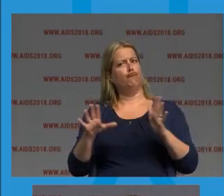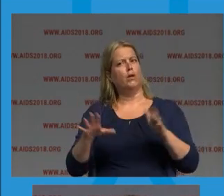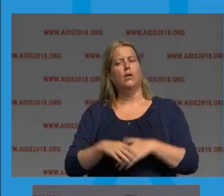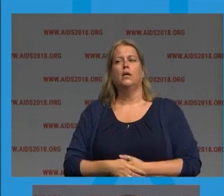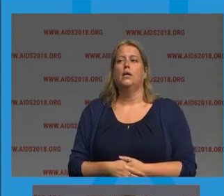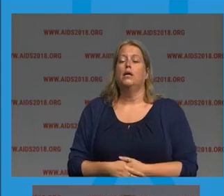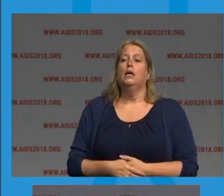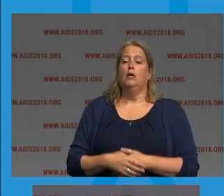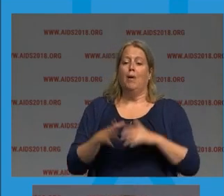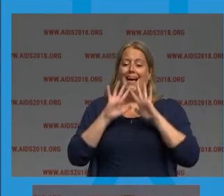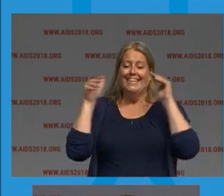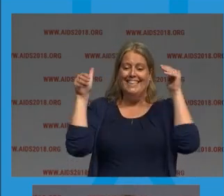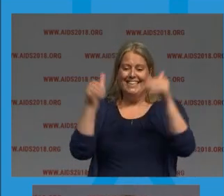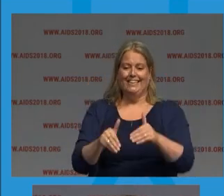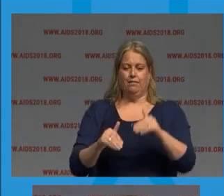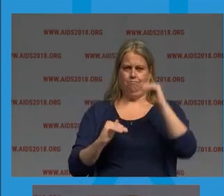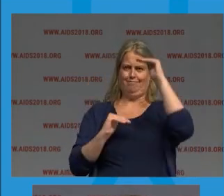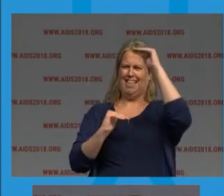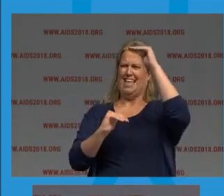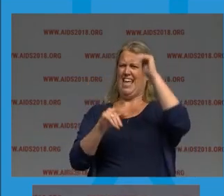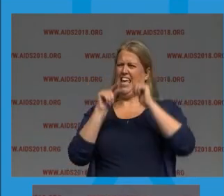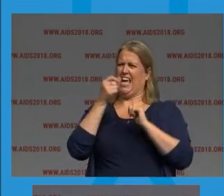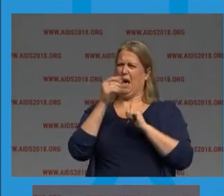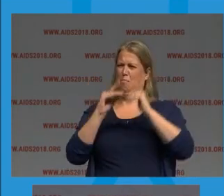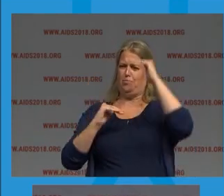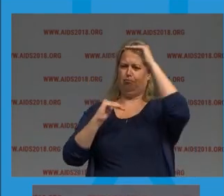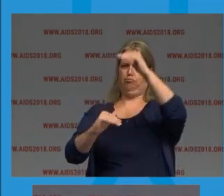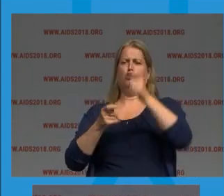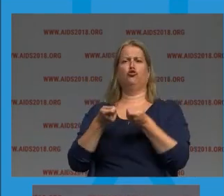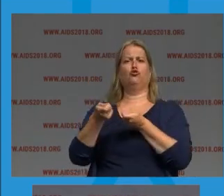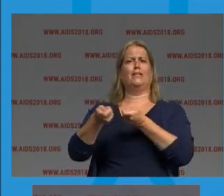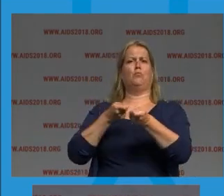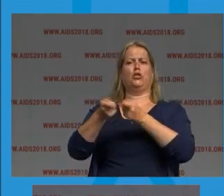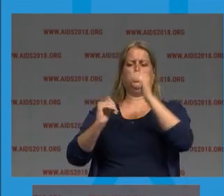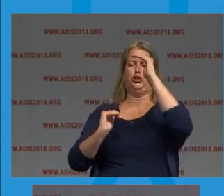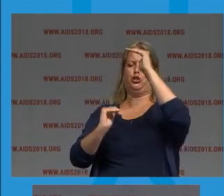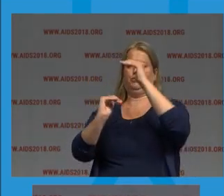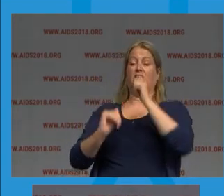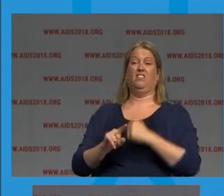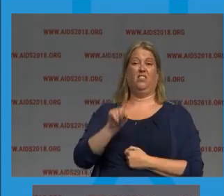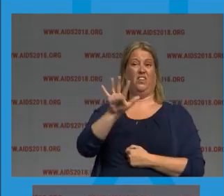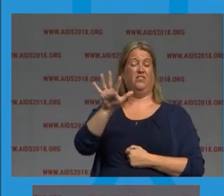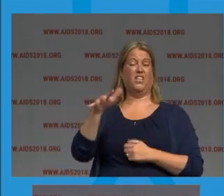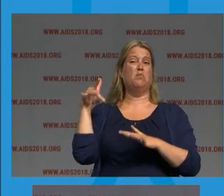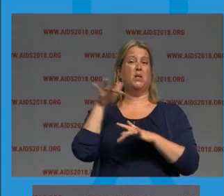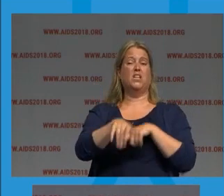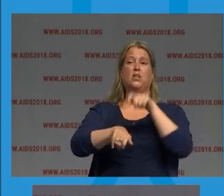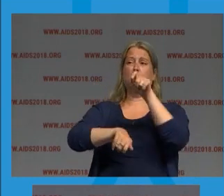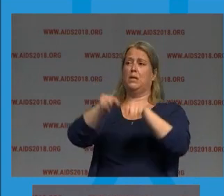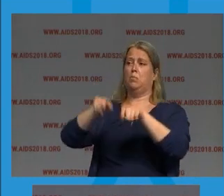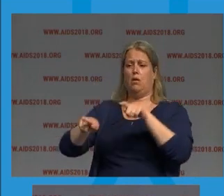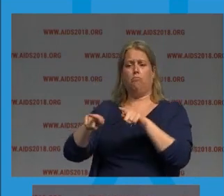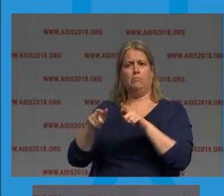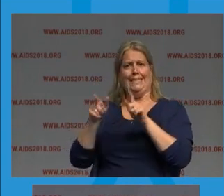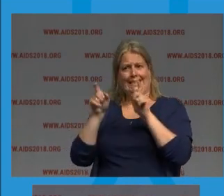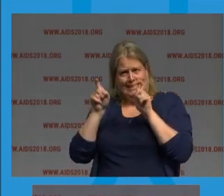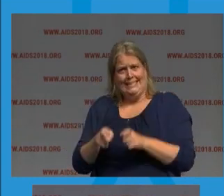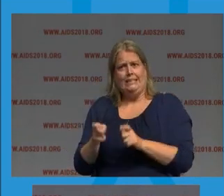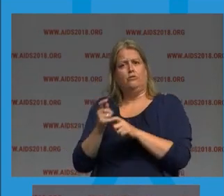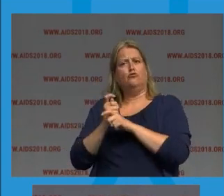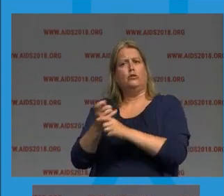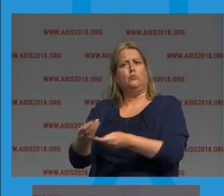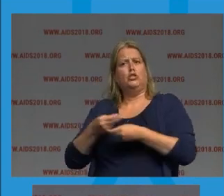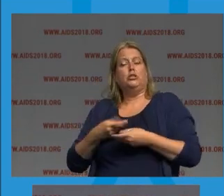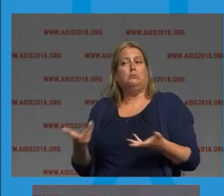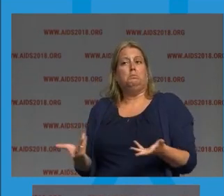to focus on these gaps. The treatment gap that remains in terms of about 15 million people who required treatment, and also